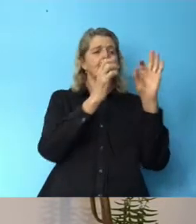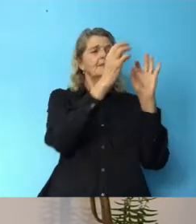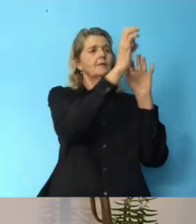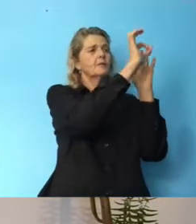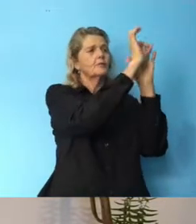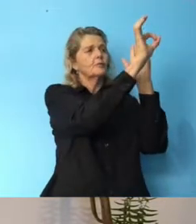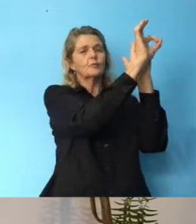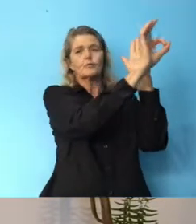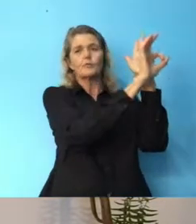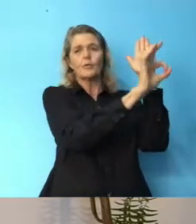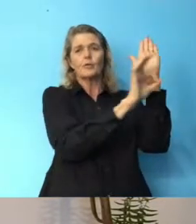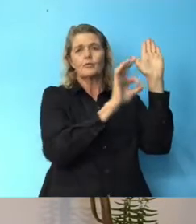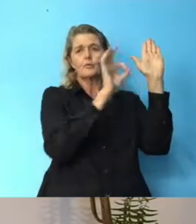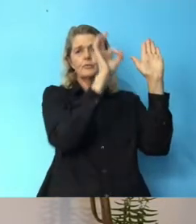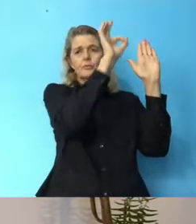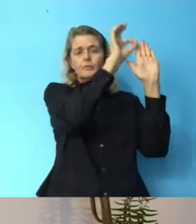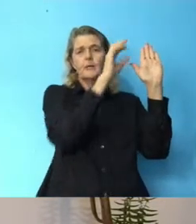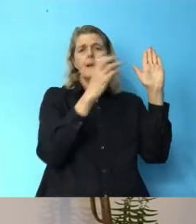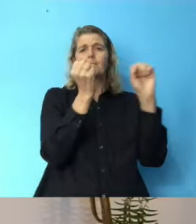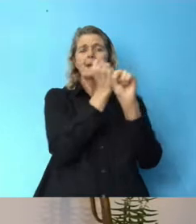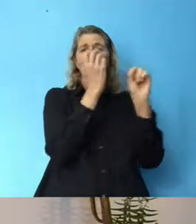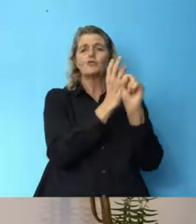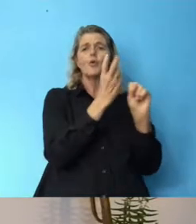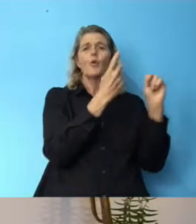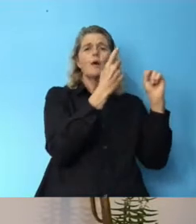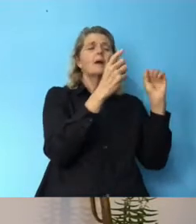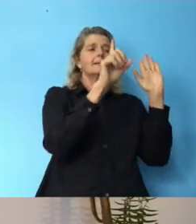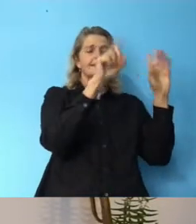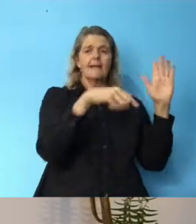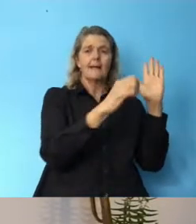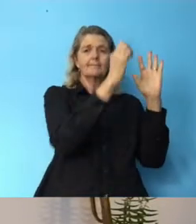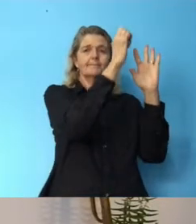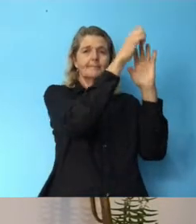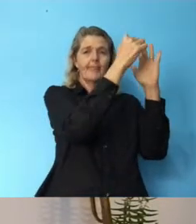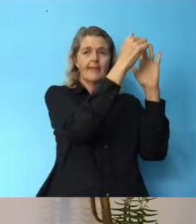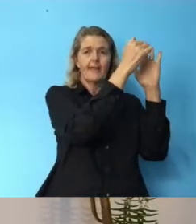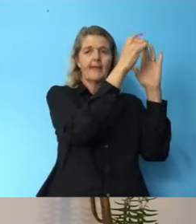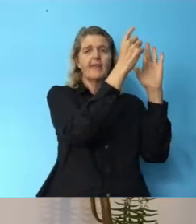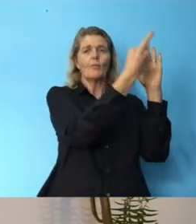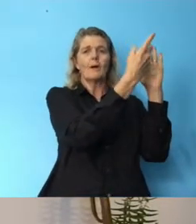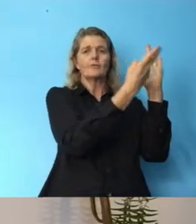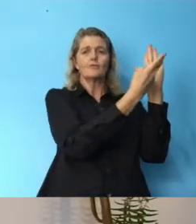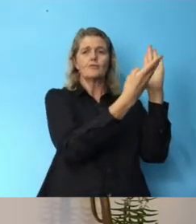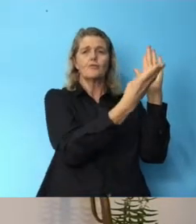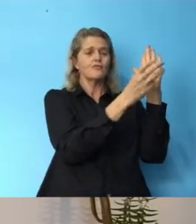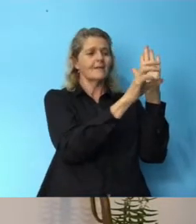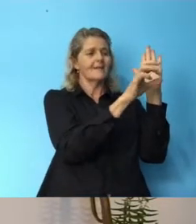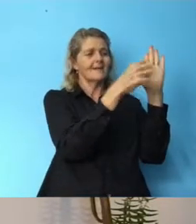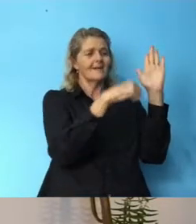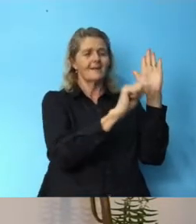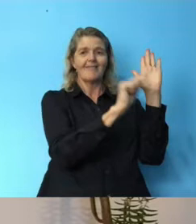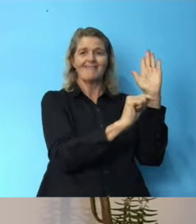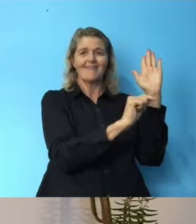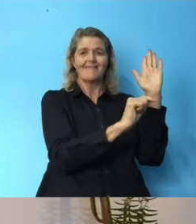You can see that does go on a bit more thick than the phthalo blue, because yeah, it's just a different type of